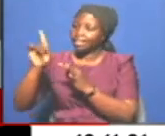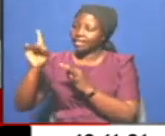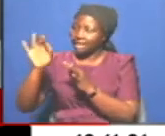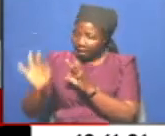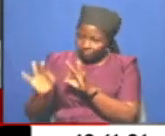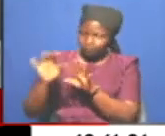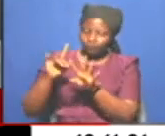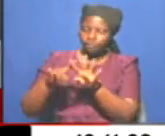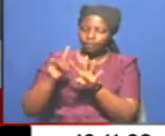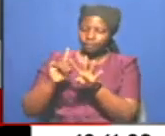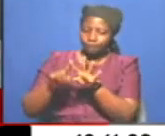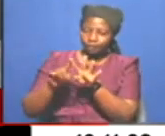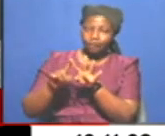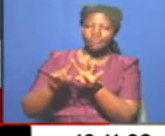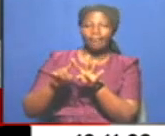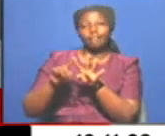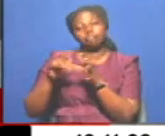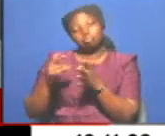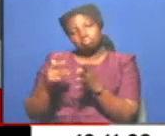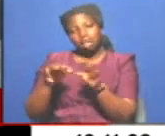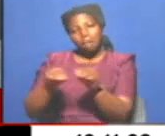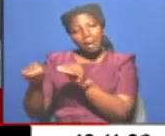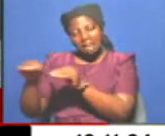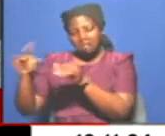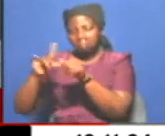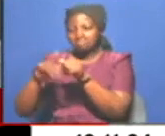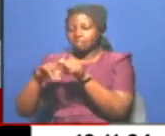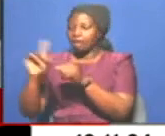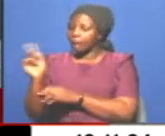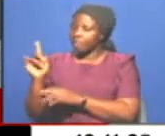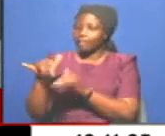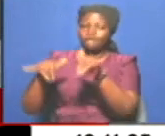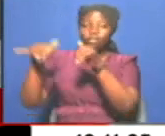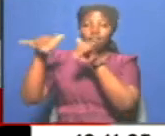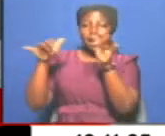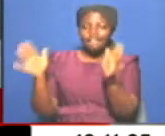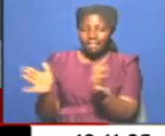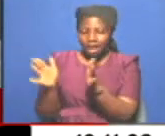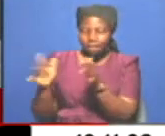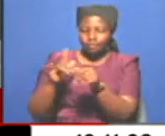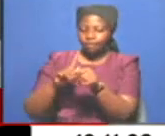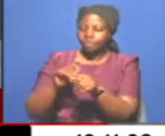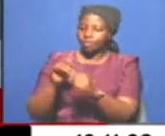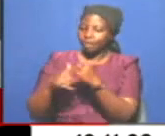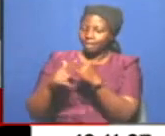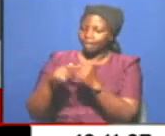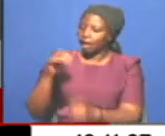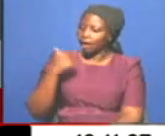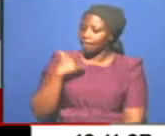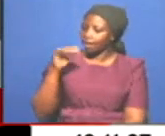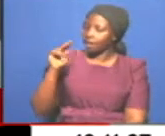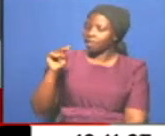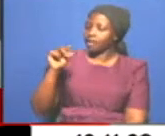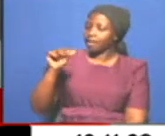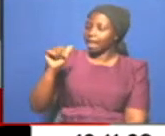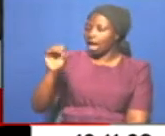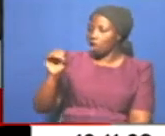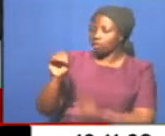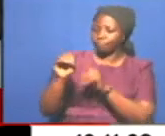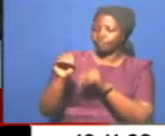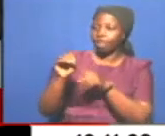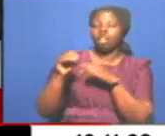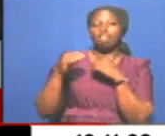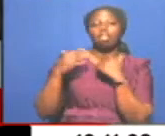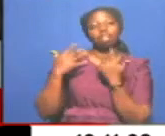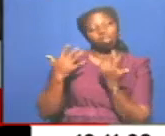have immigration, we have Minister of Foreign Affairs, we have Ngao, so we have the prison department,